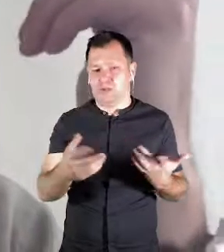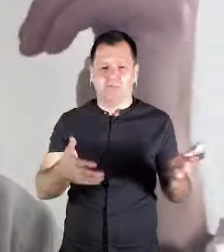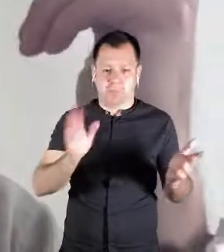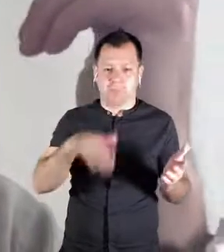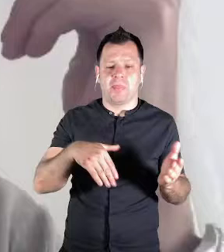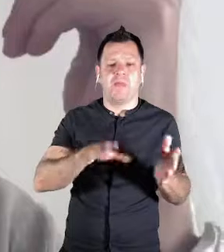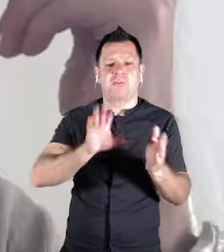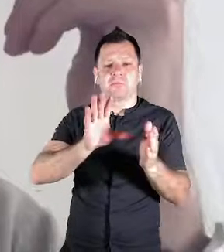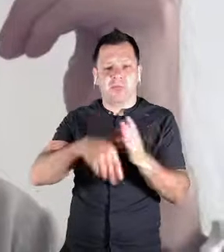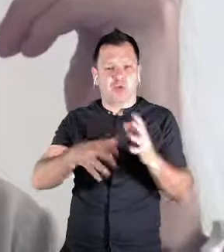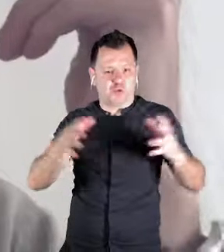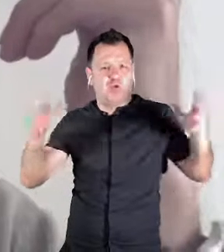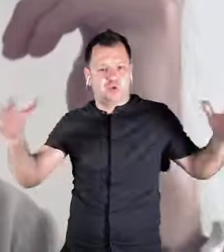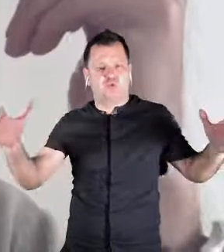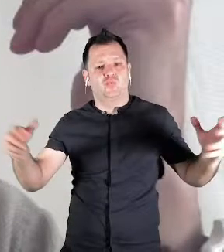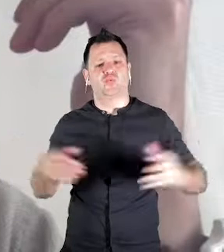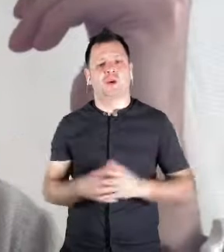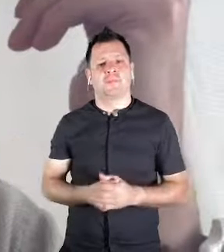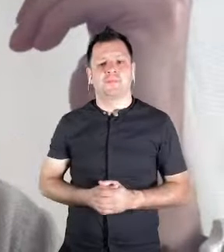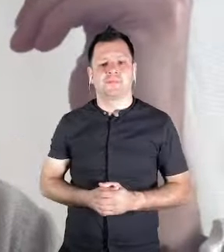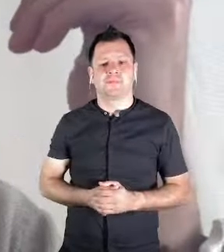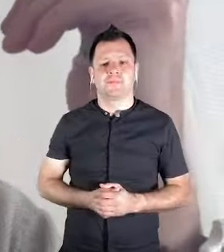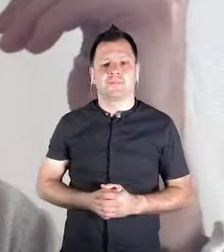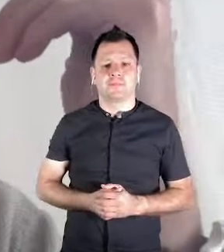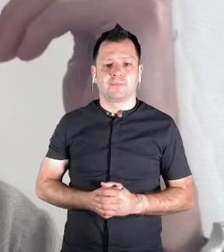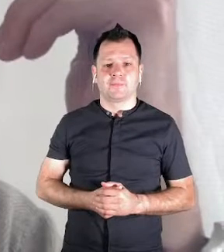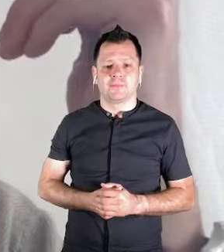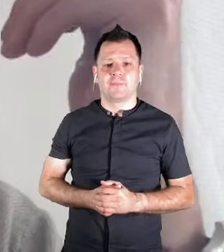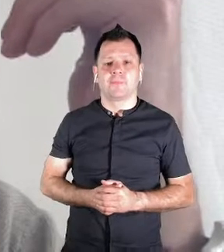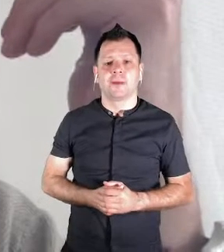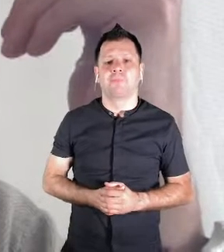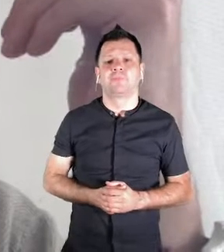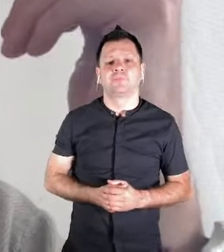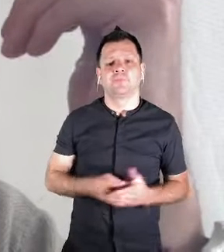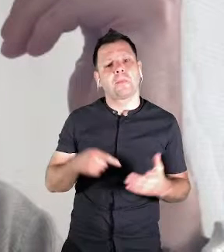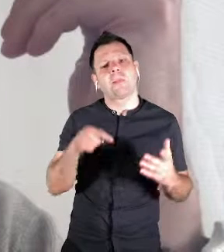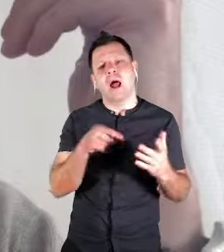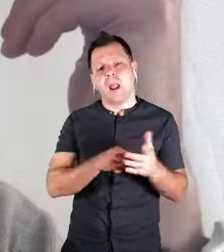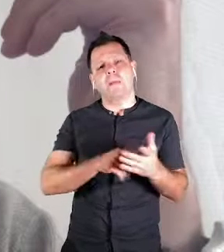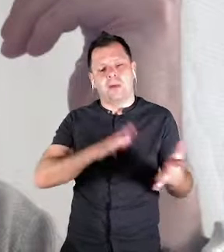But then again, mentality, that's something difficult to